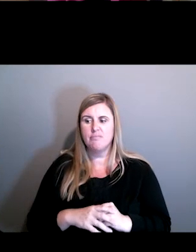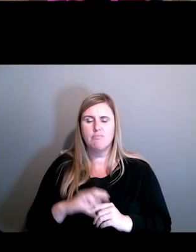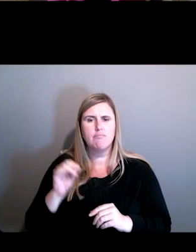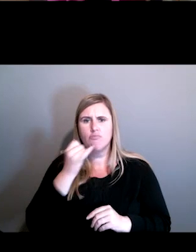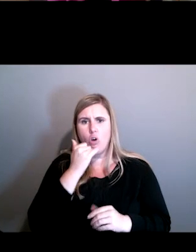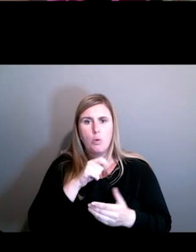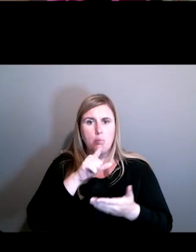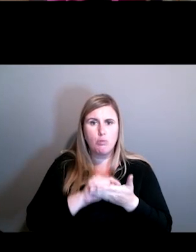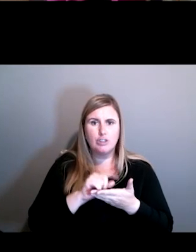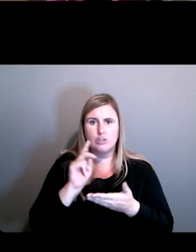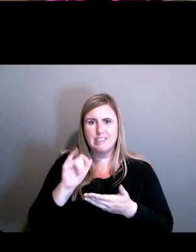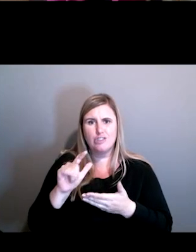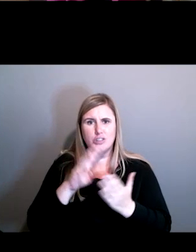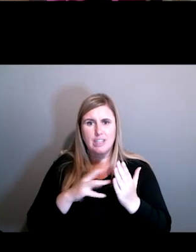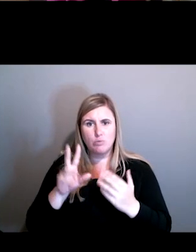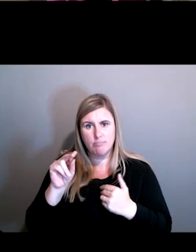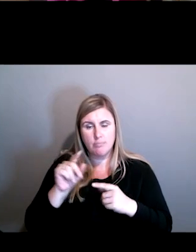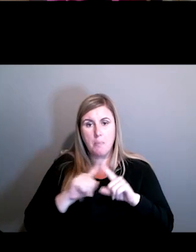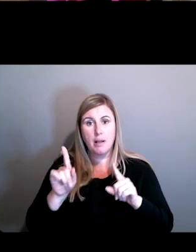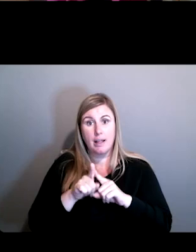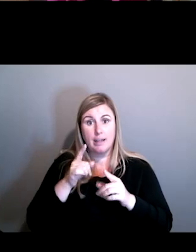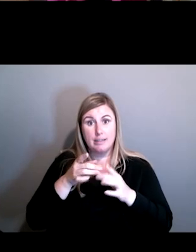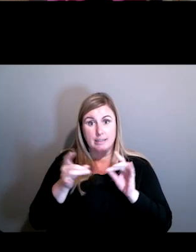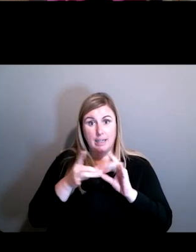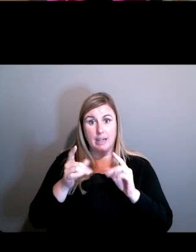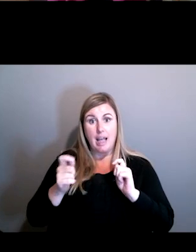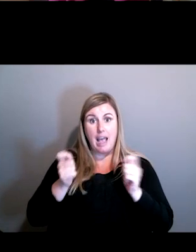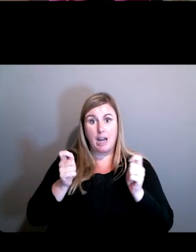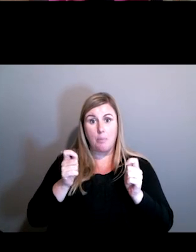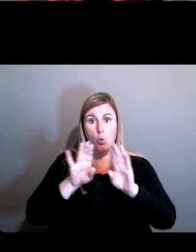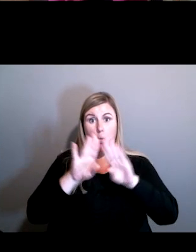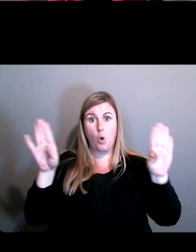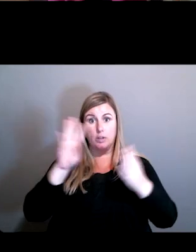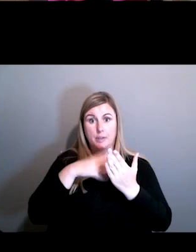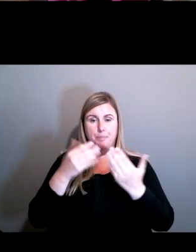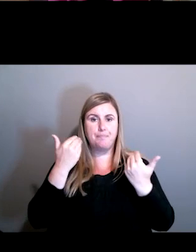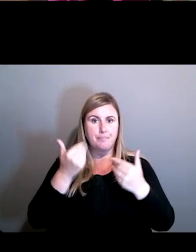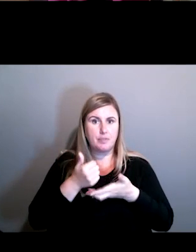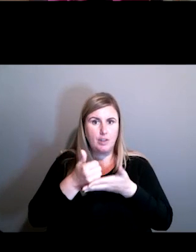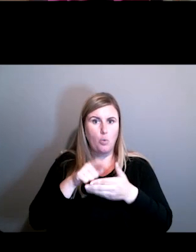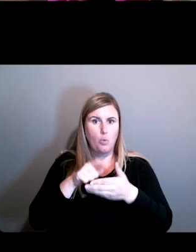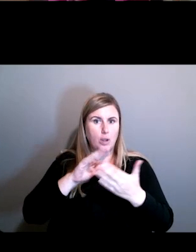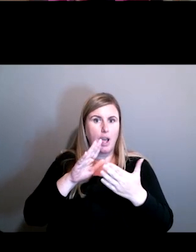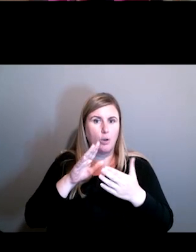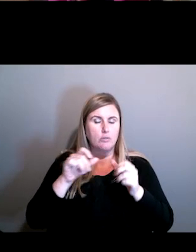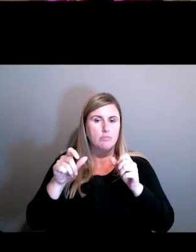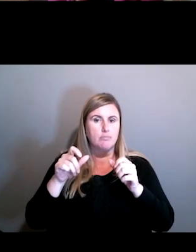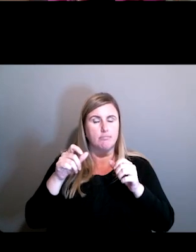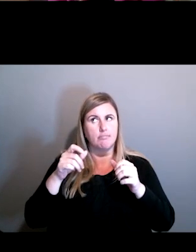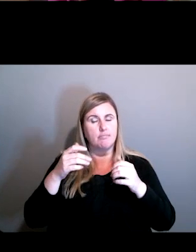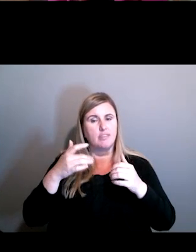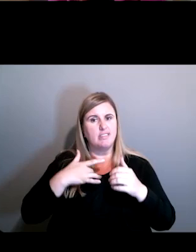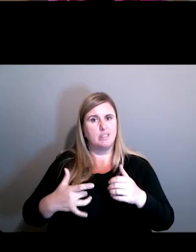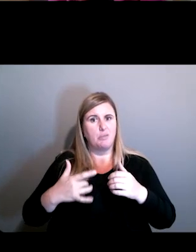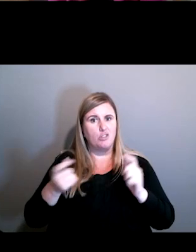or digital schedule, but just as I stated, an editable wall schedule is extremely helpful when you encounter the constant changes that occur in a